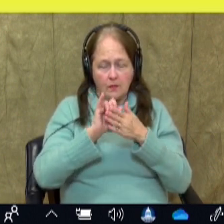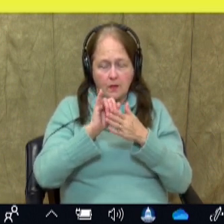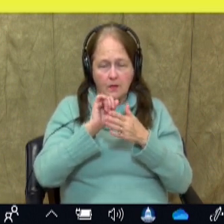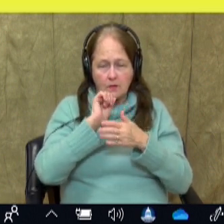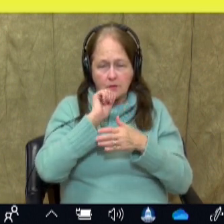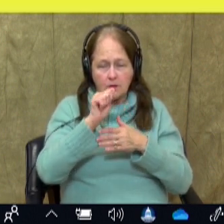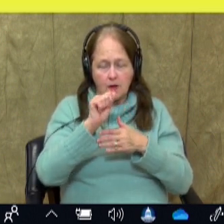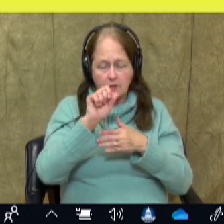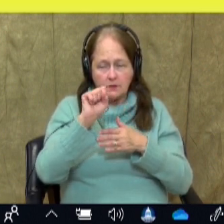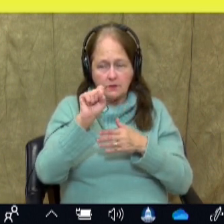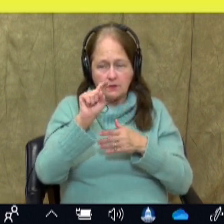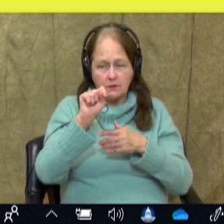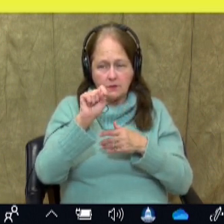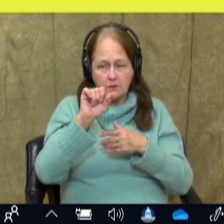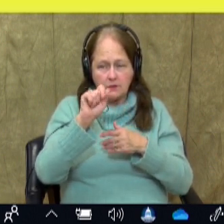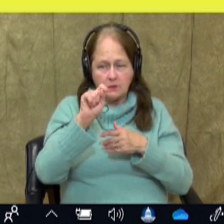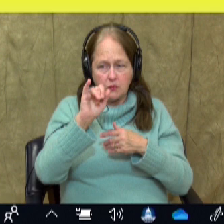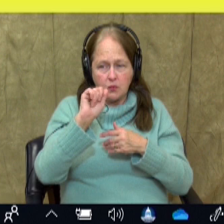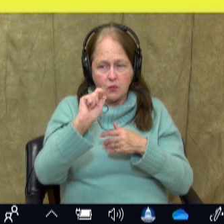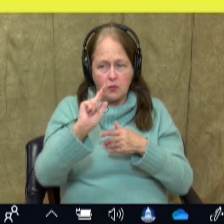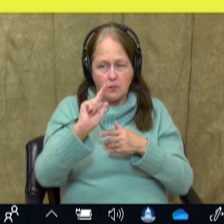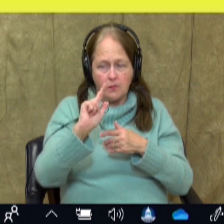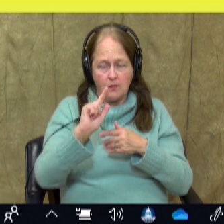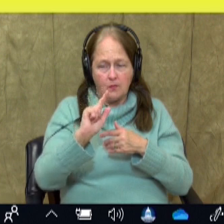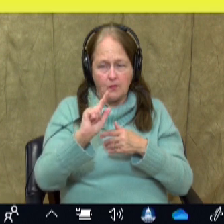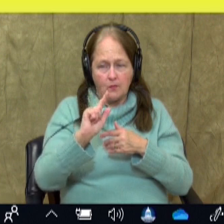is not statistical.